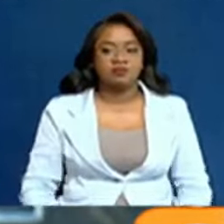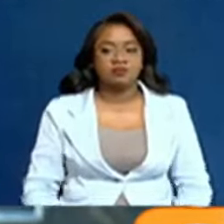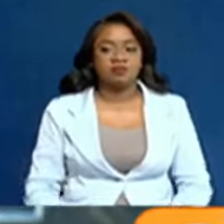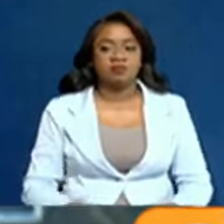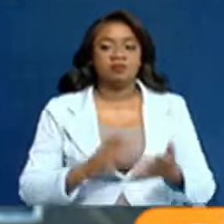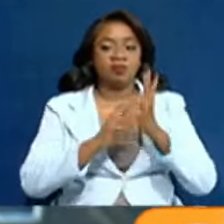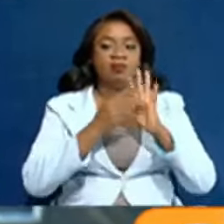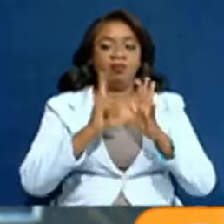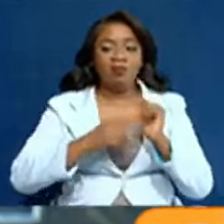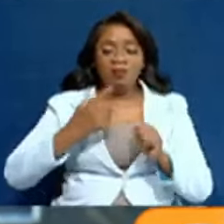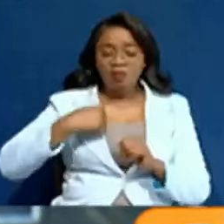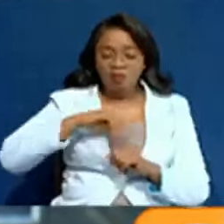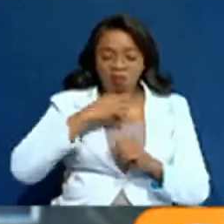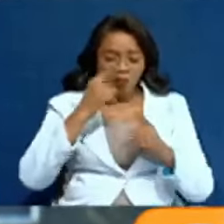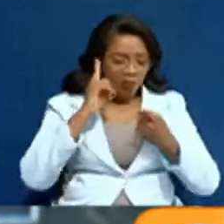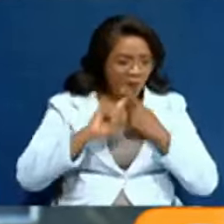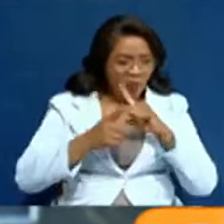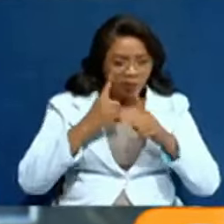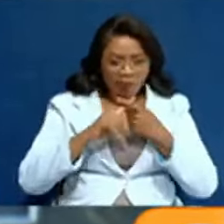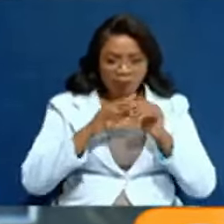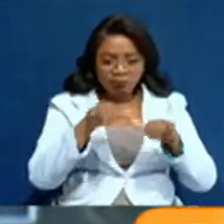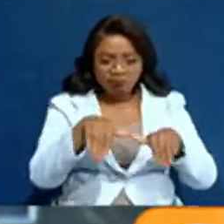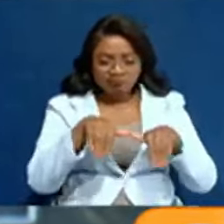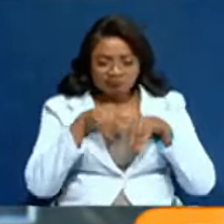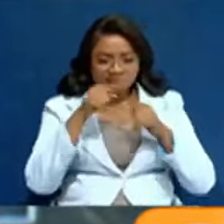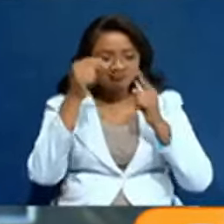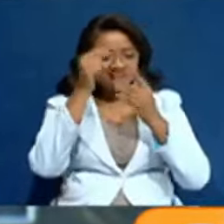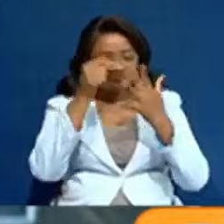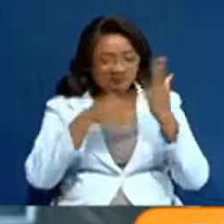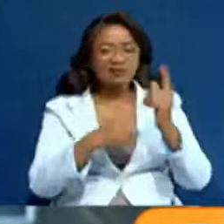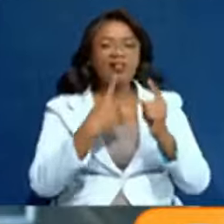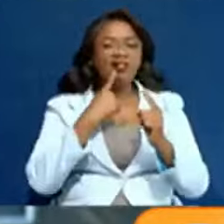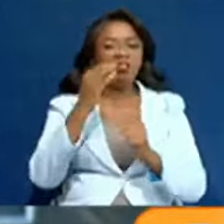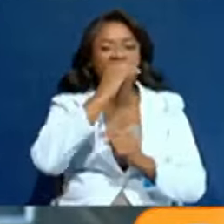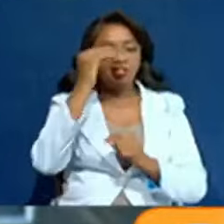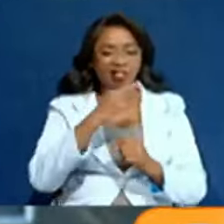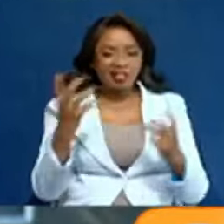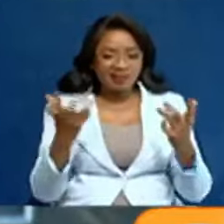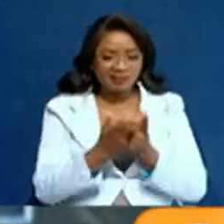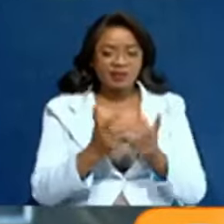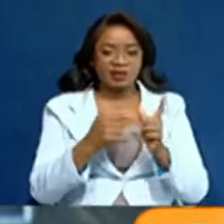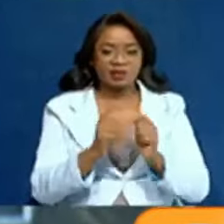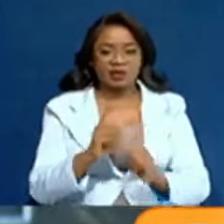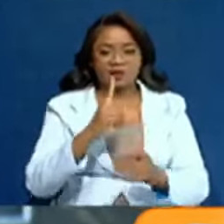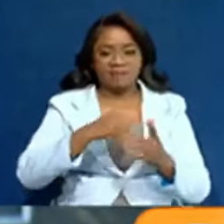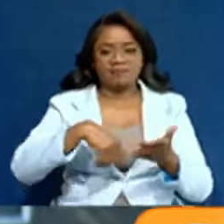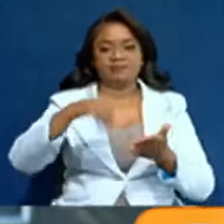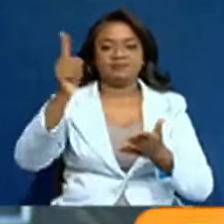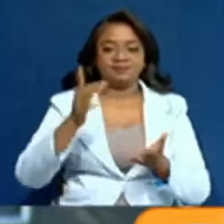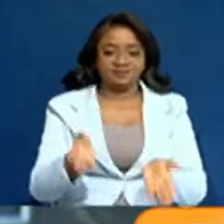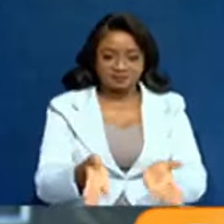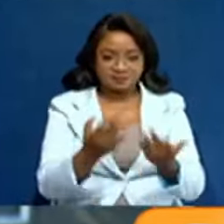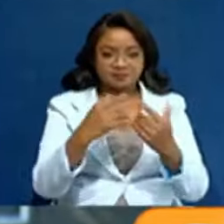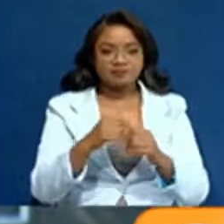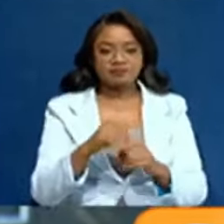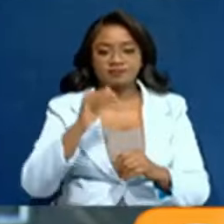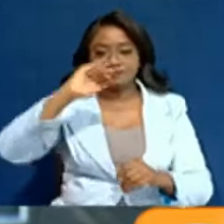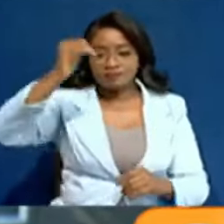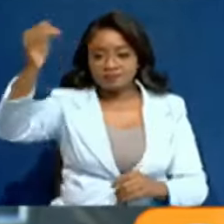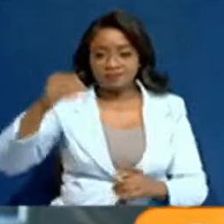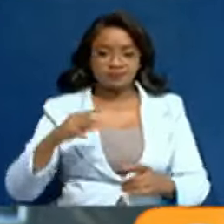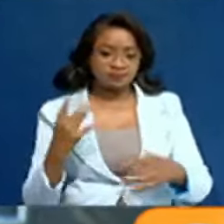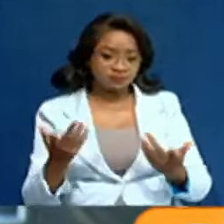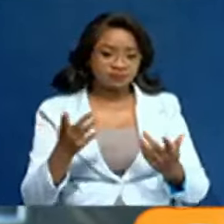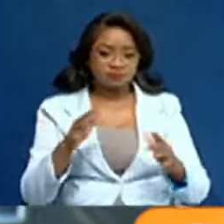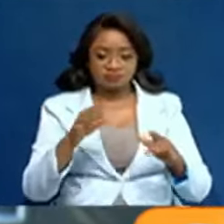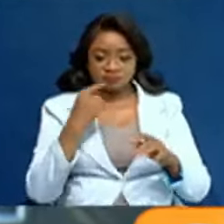grant them city status as you push them mm-hmm. to build the capacity? Now, the advantage of the approach of granting them the status